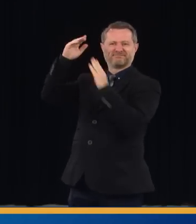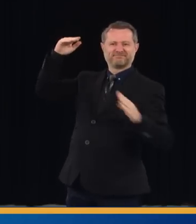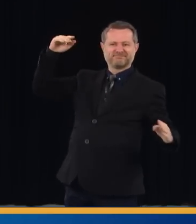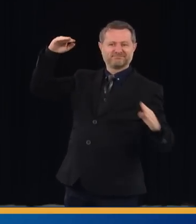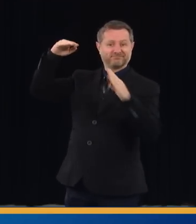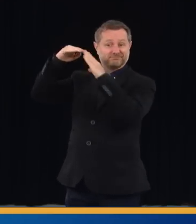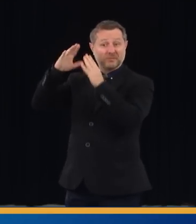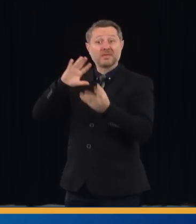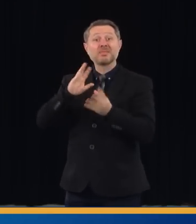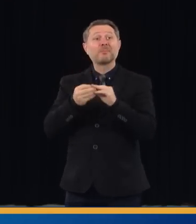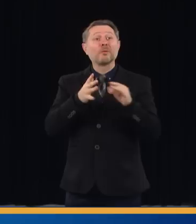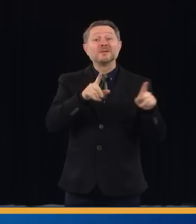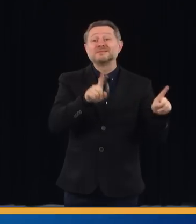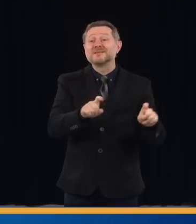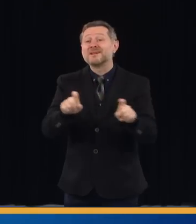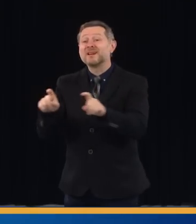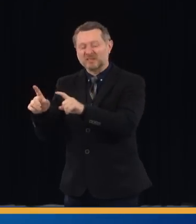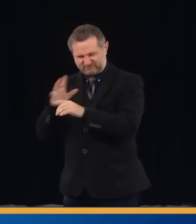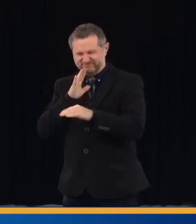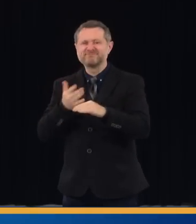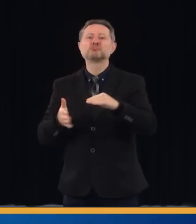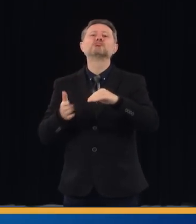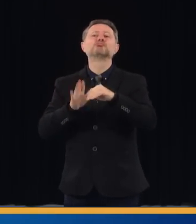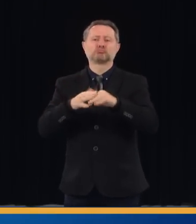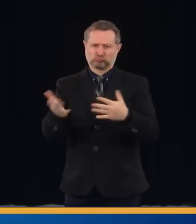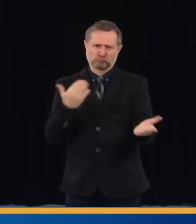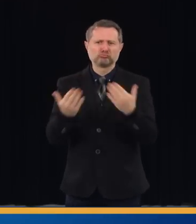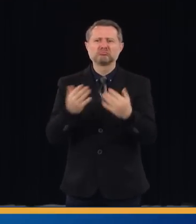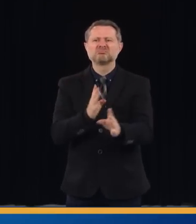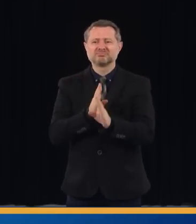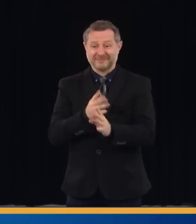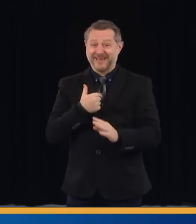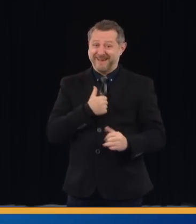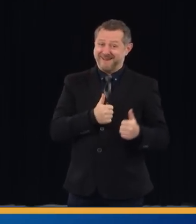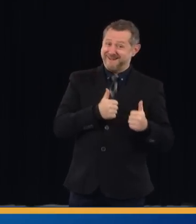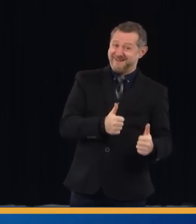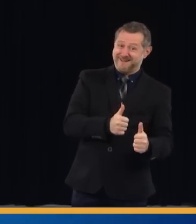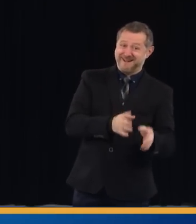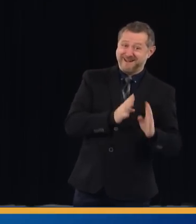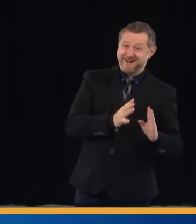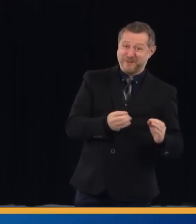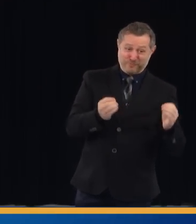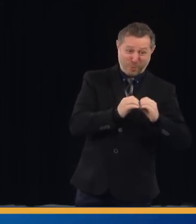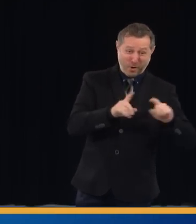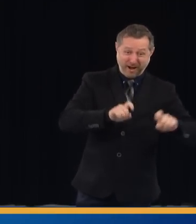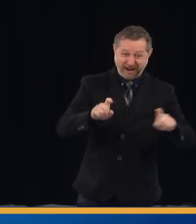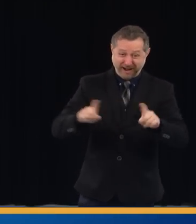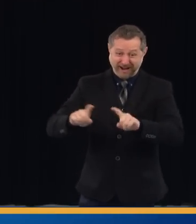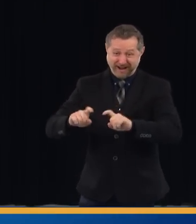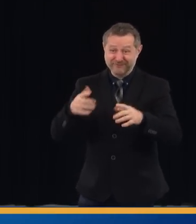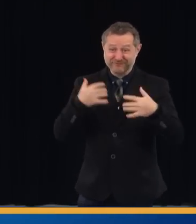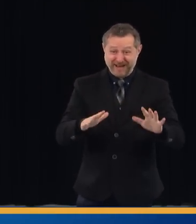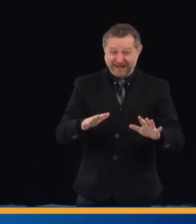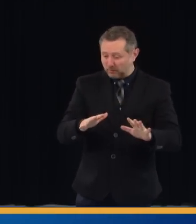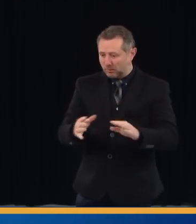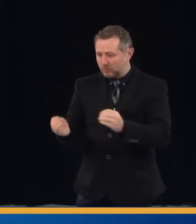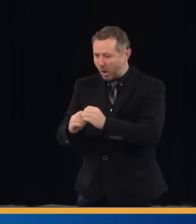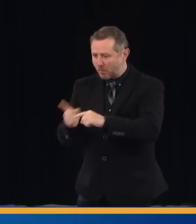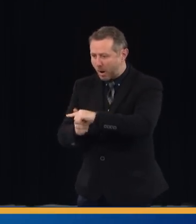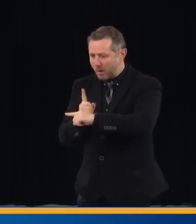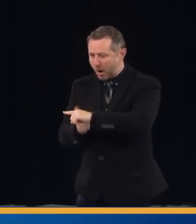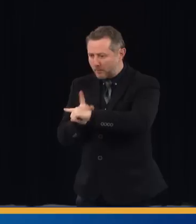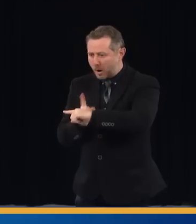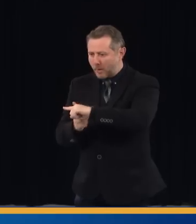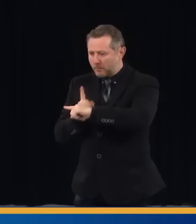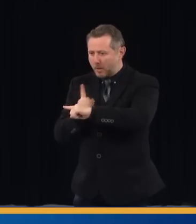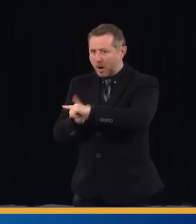very proud of this. More you test, the more positives. I understand that, but the more you test, the more good you're doing.